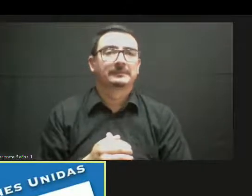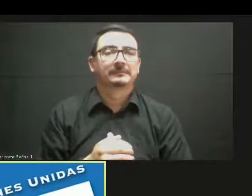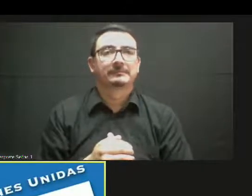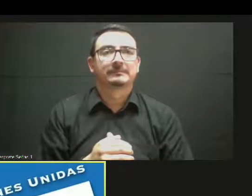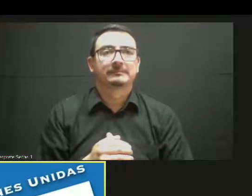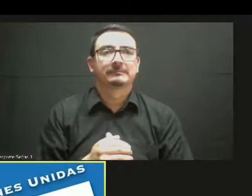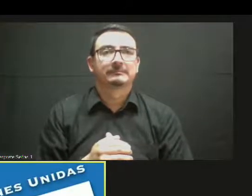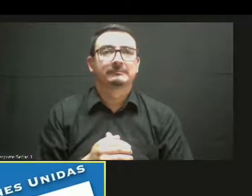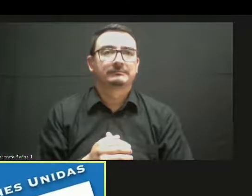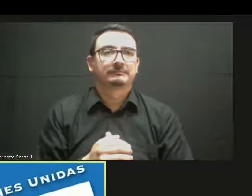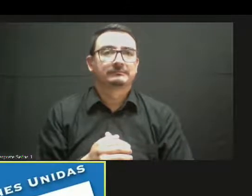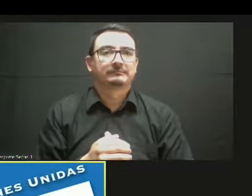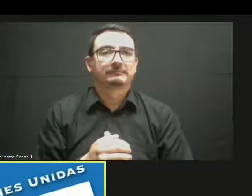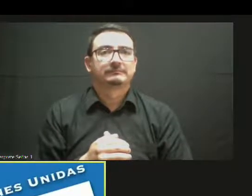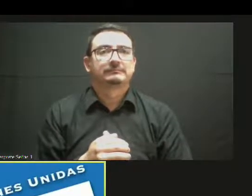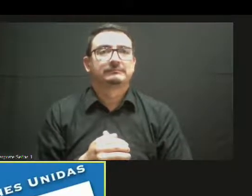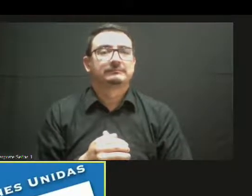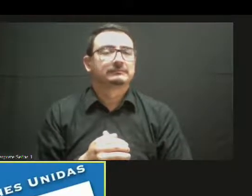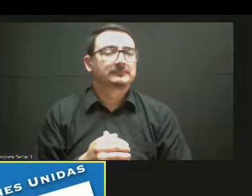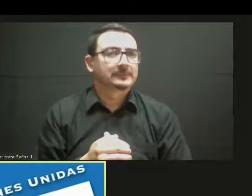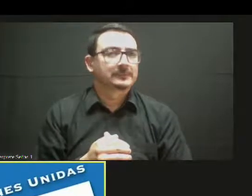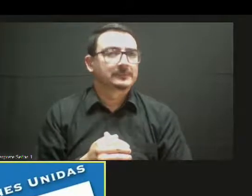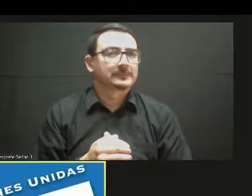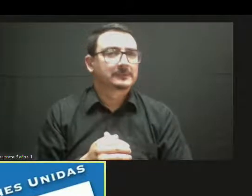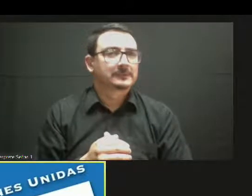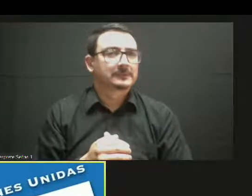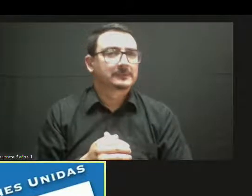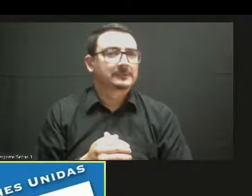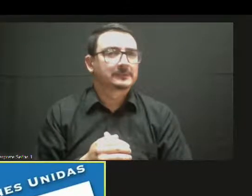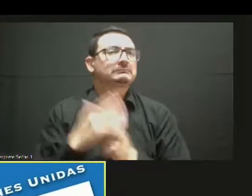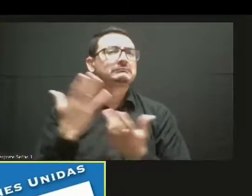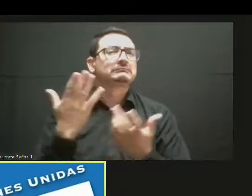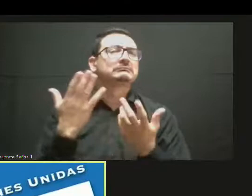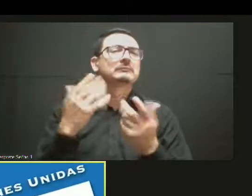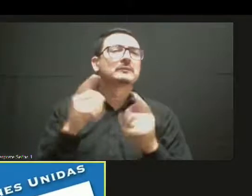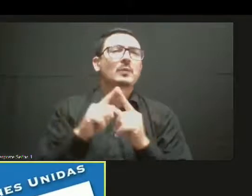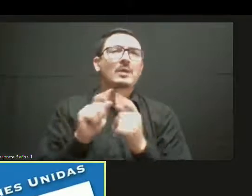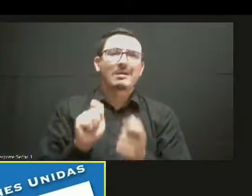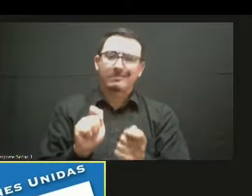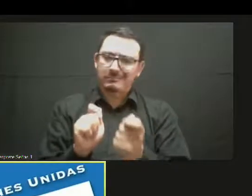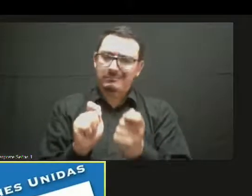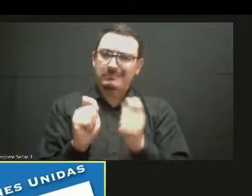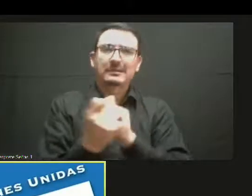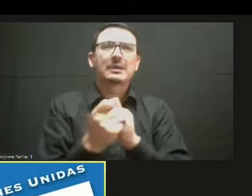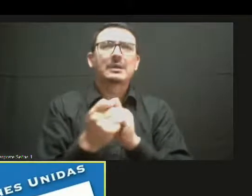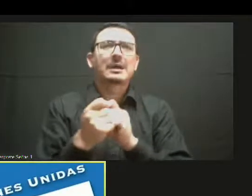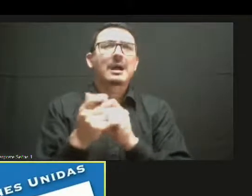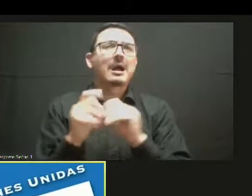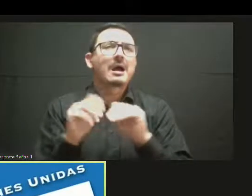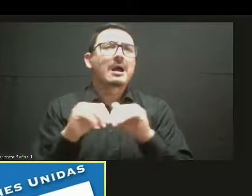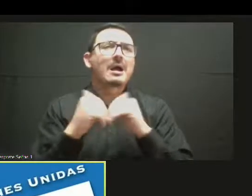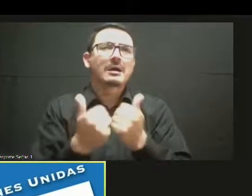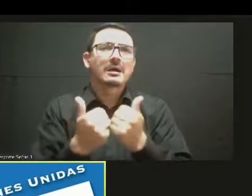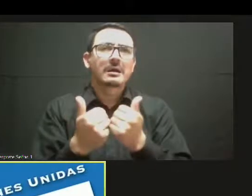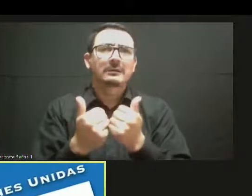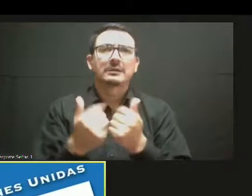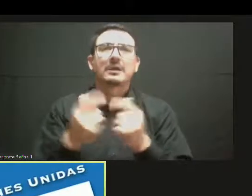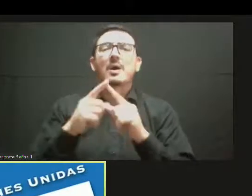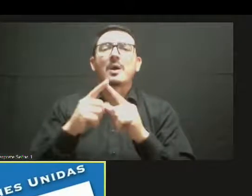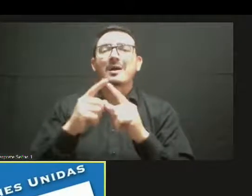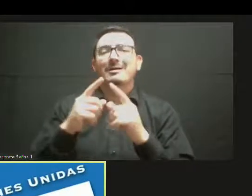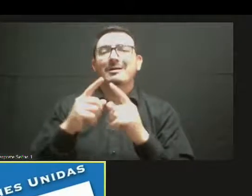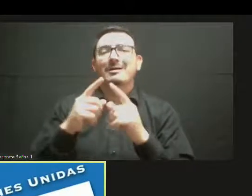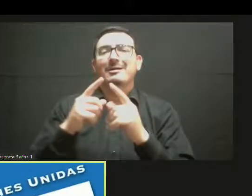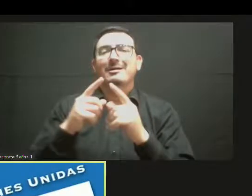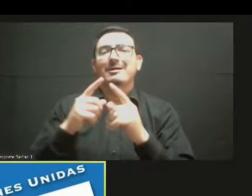modern services sector. And as we know, the landscape of modern services is changing very fast. So for